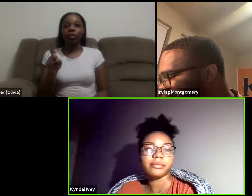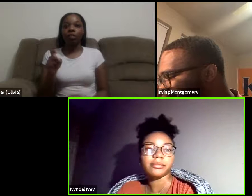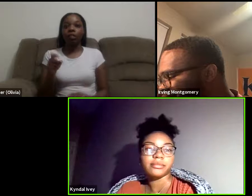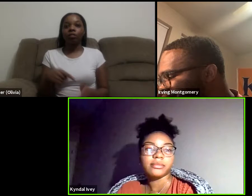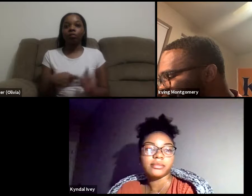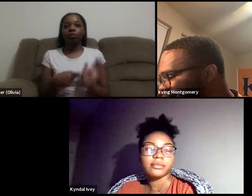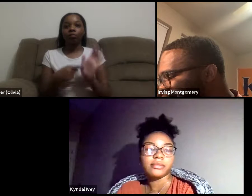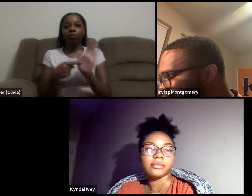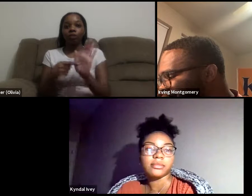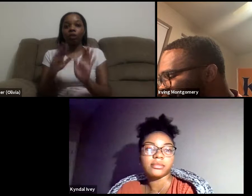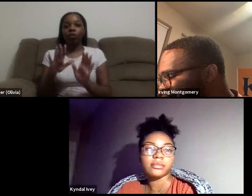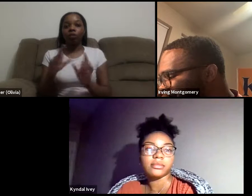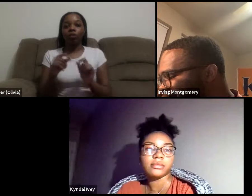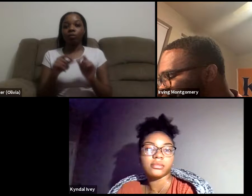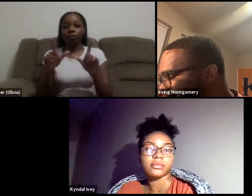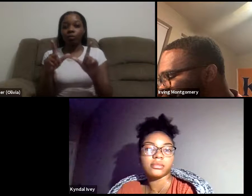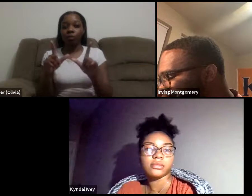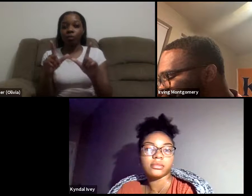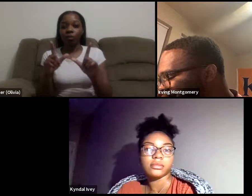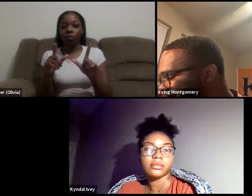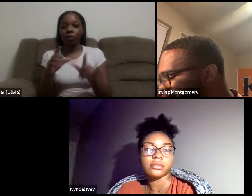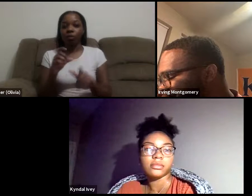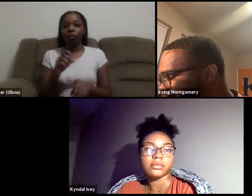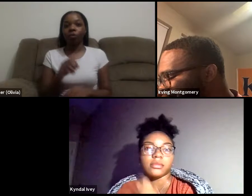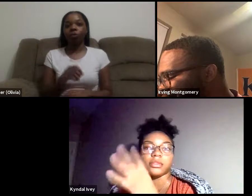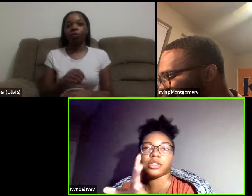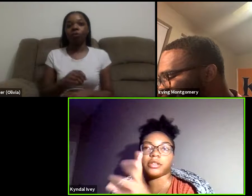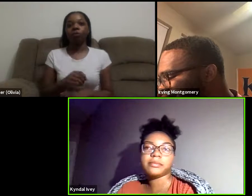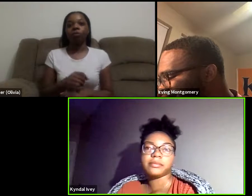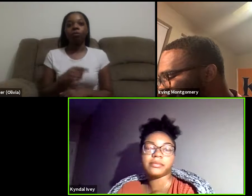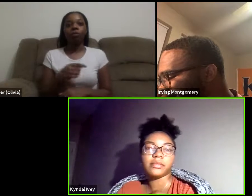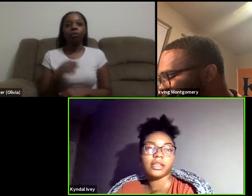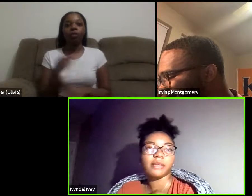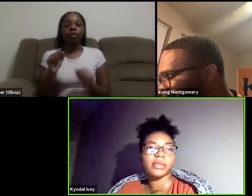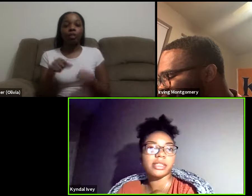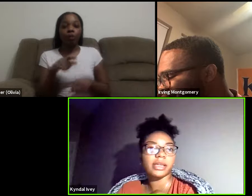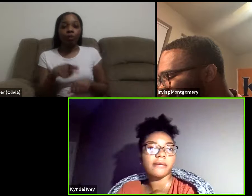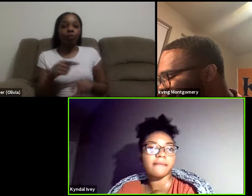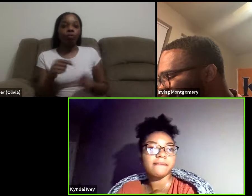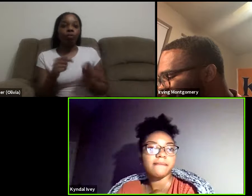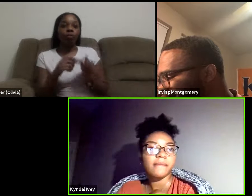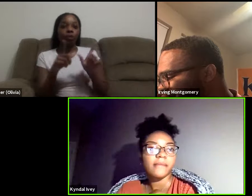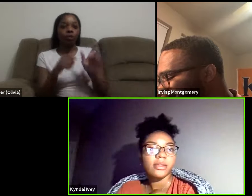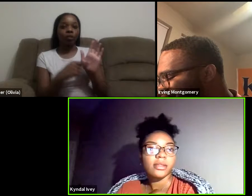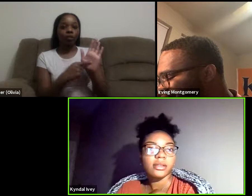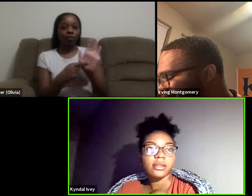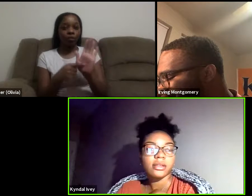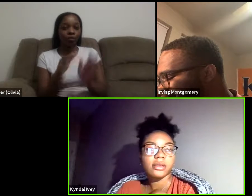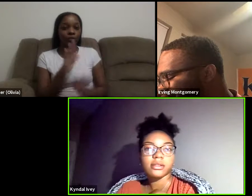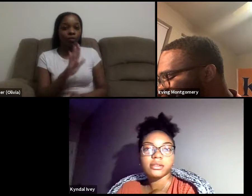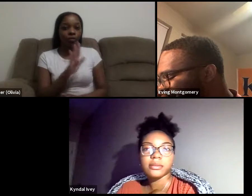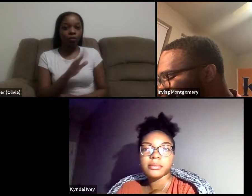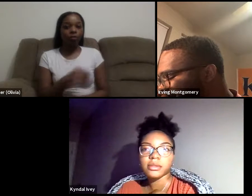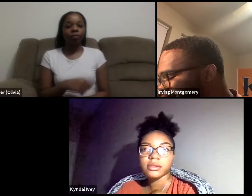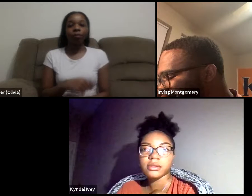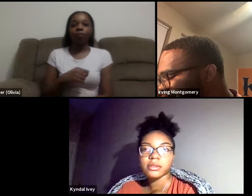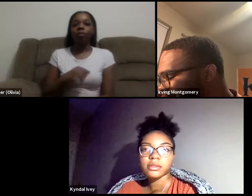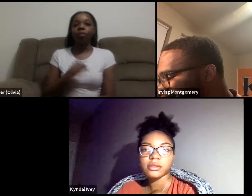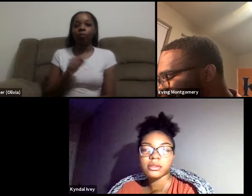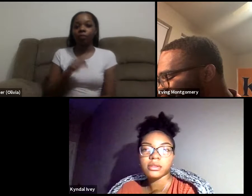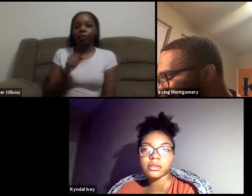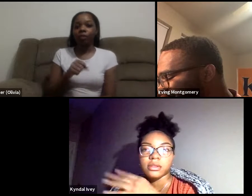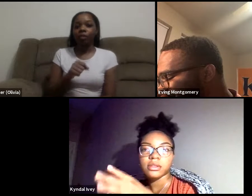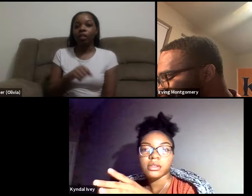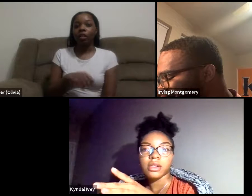mine? Can you share your screen? Sure. Give me 1 second. Oh, Daniel said that